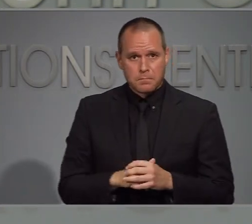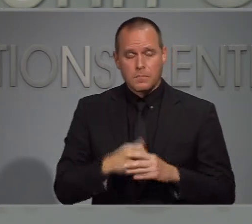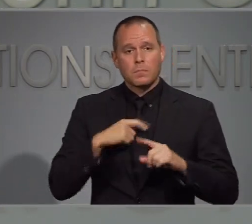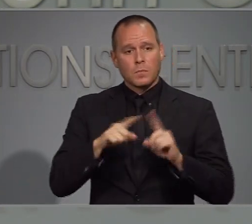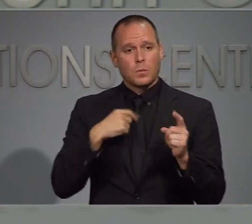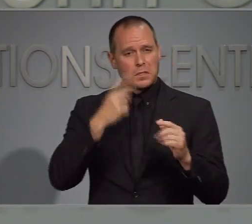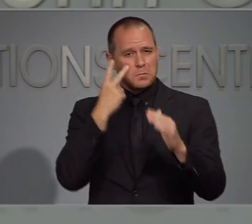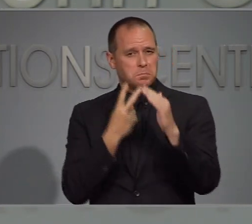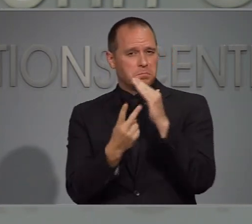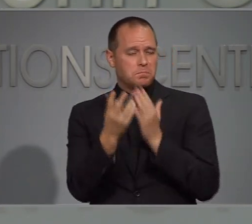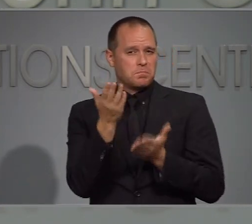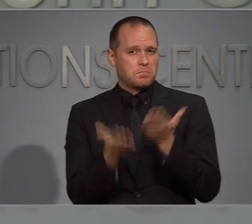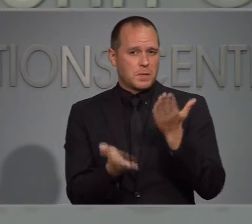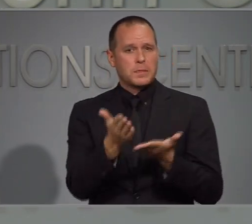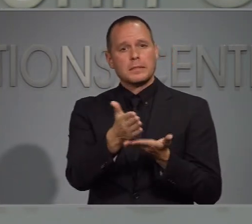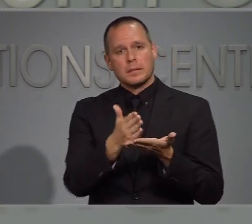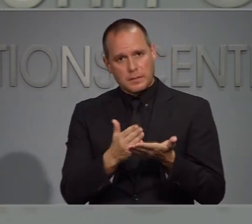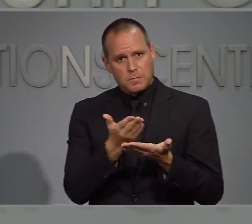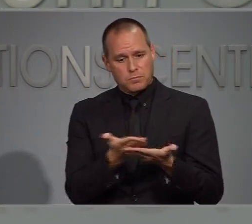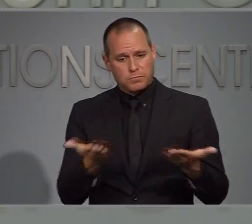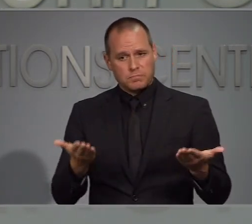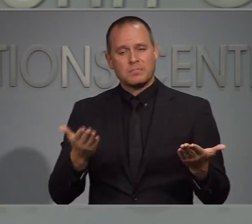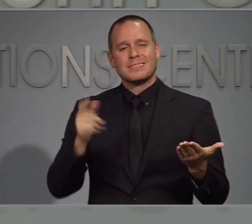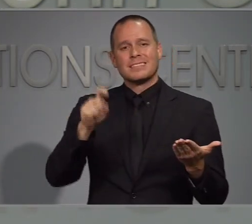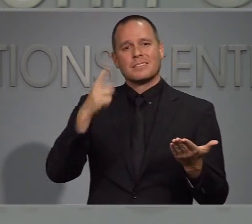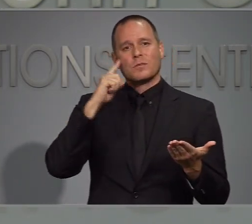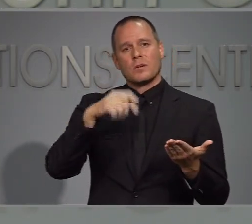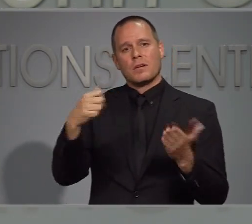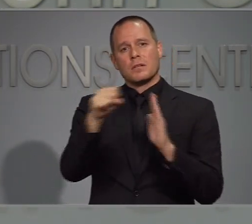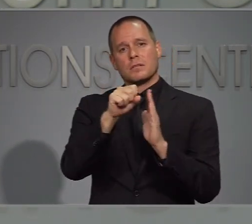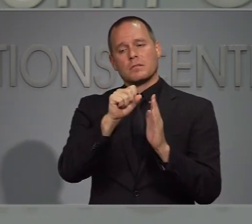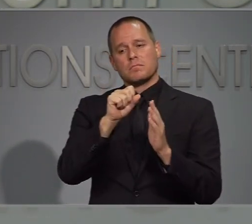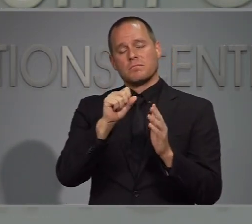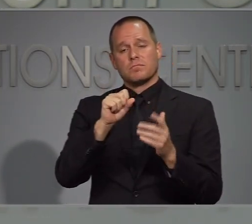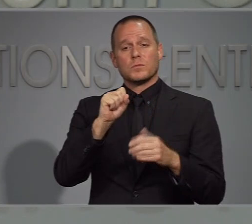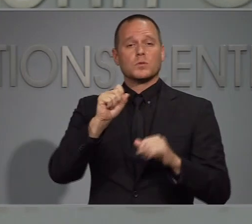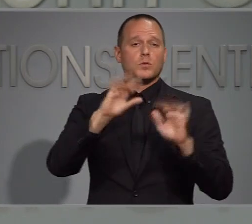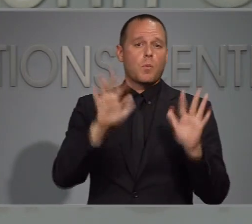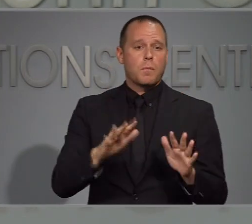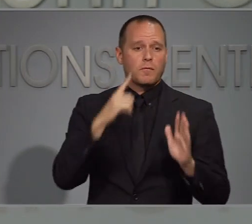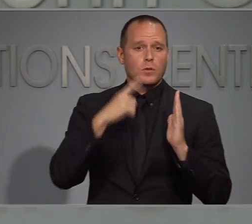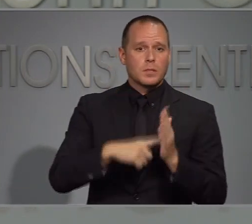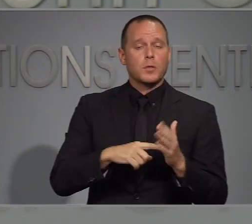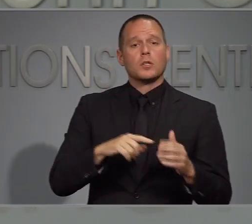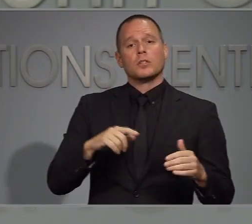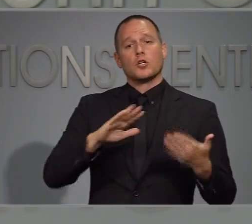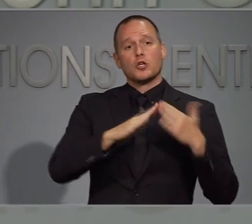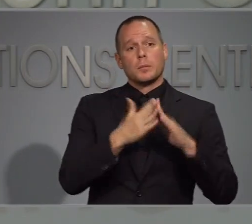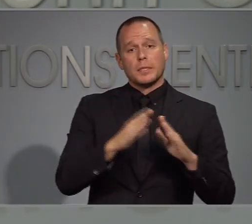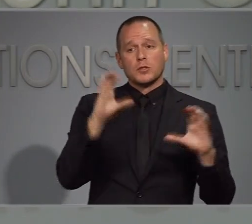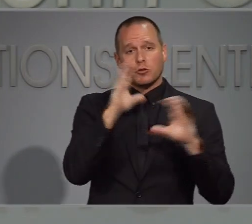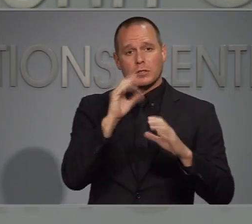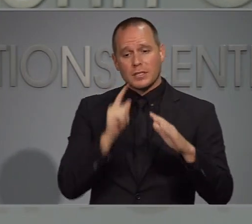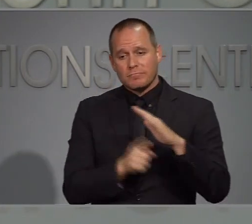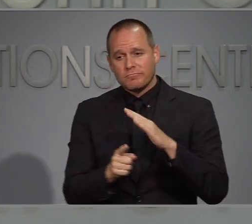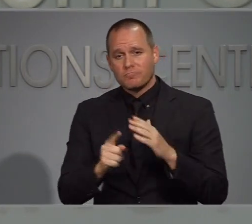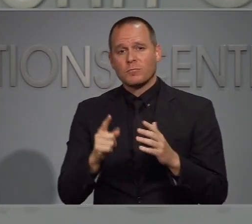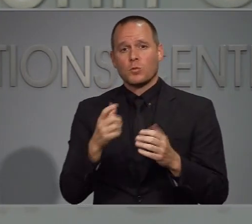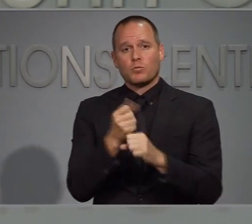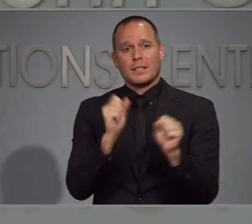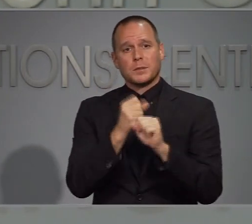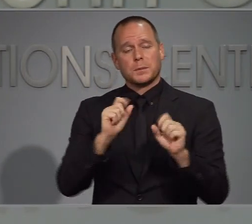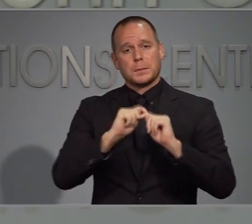some resources that we might need for other storms like urban search and rescue teams or perhaps more